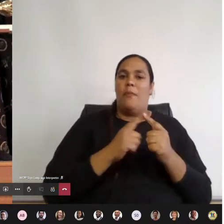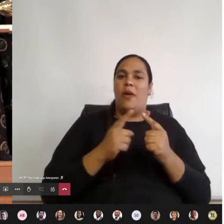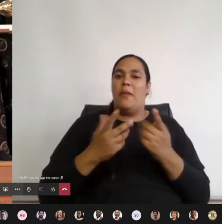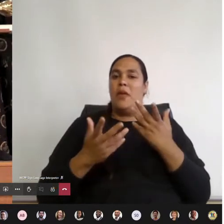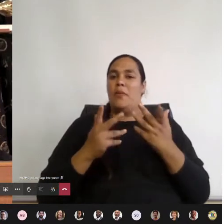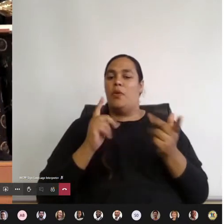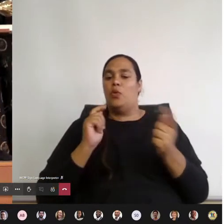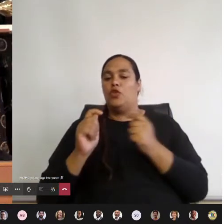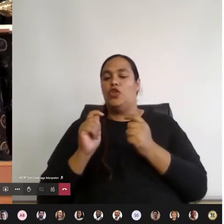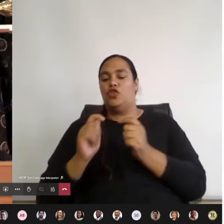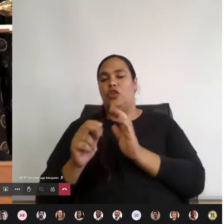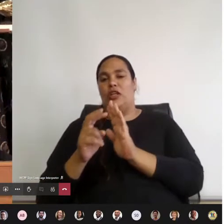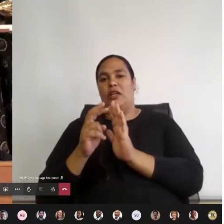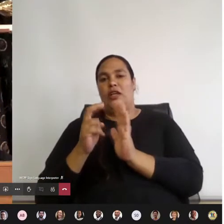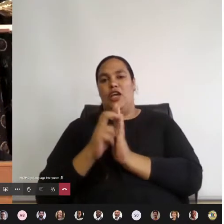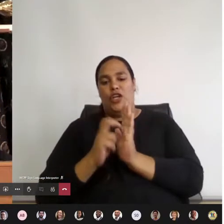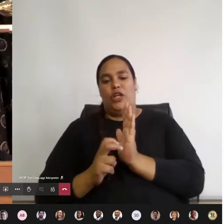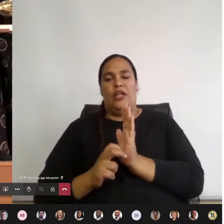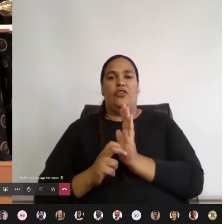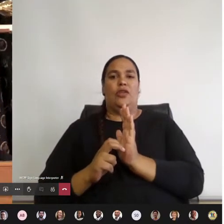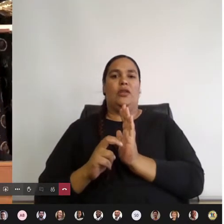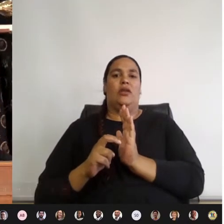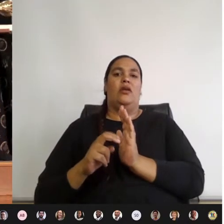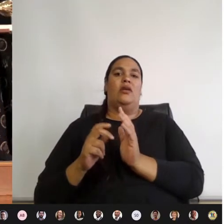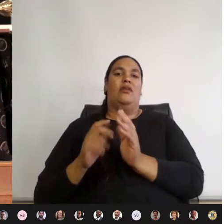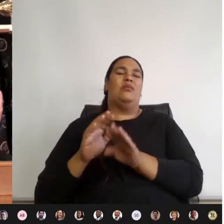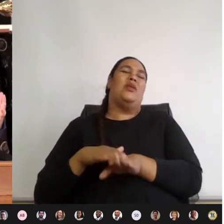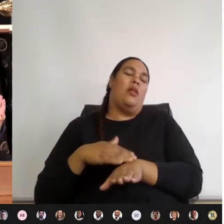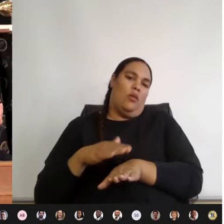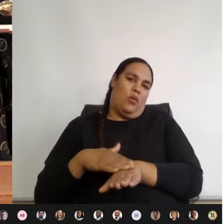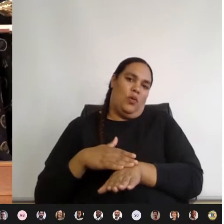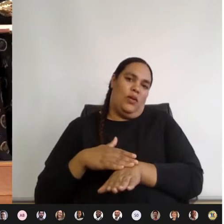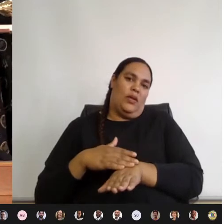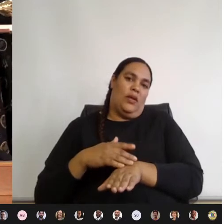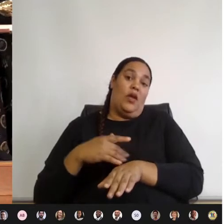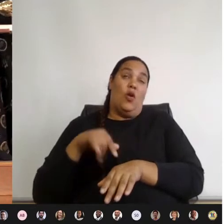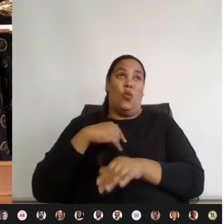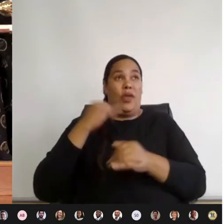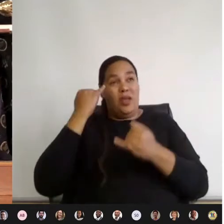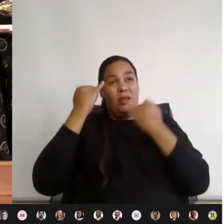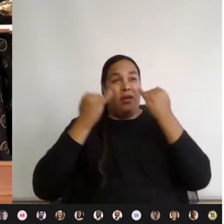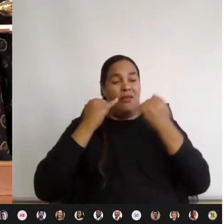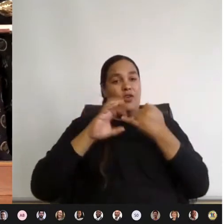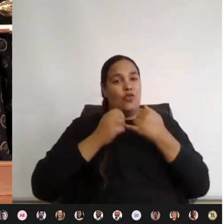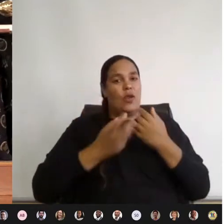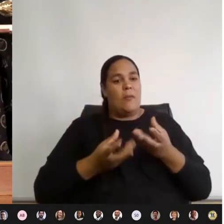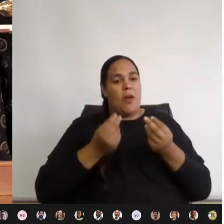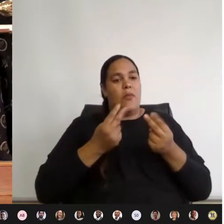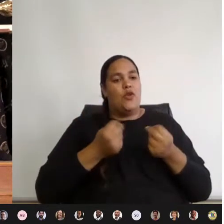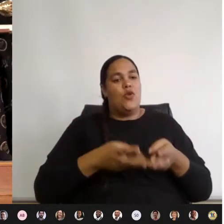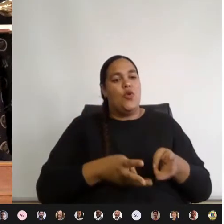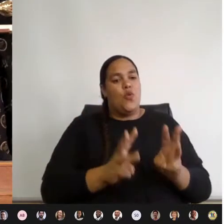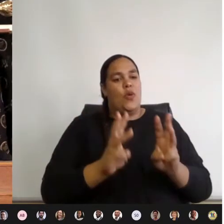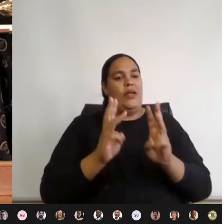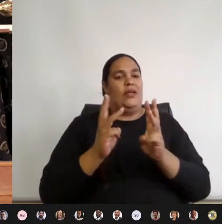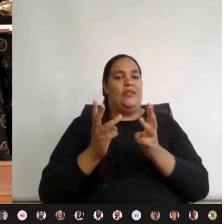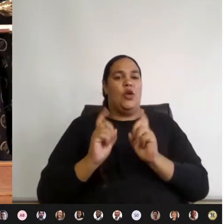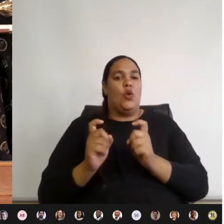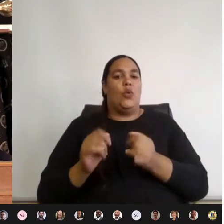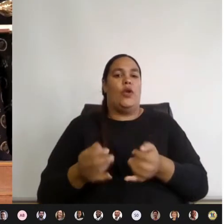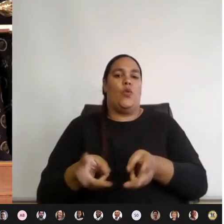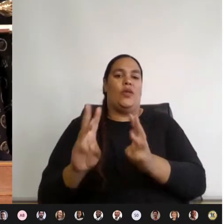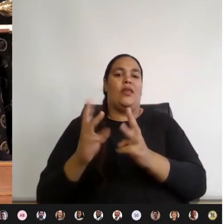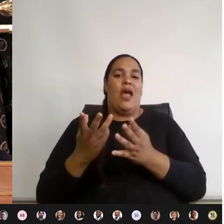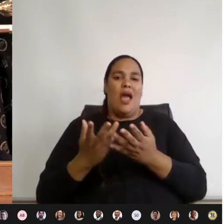change regulation and legislation too slowly. We're innovating, we're trying to find new ways. I think we need to find new ways and quicker ways of